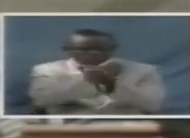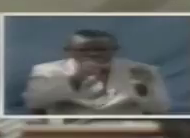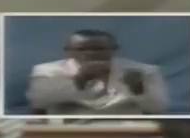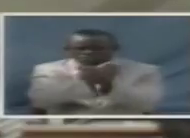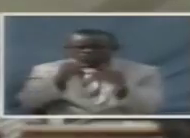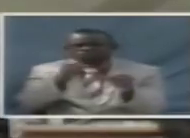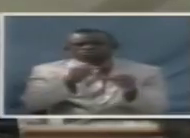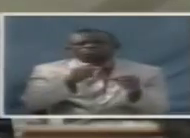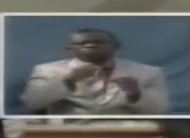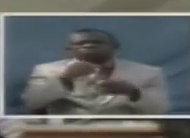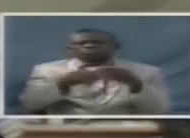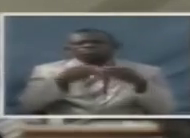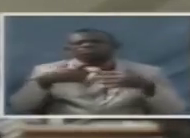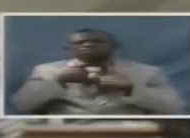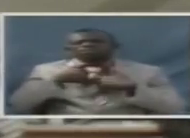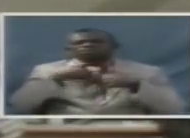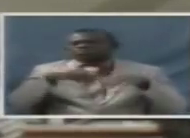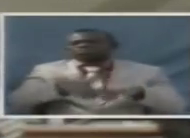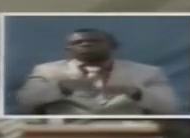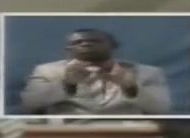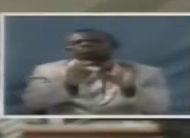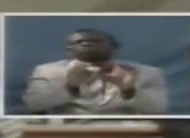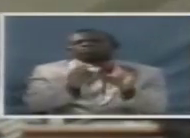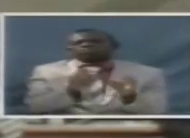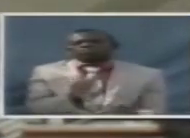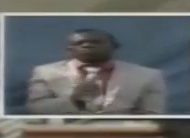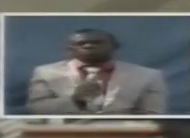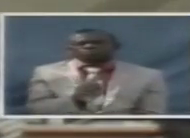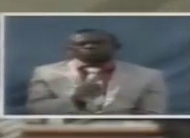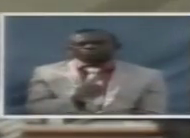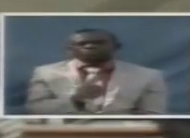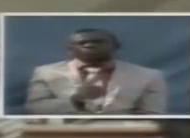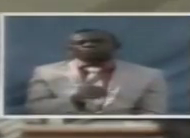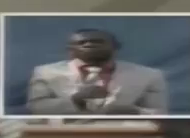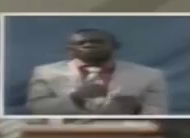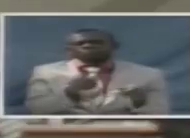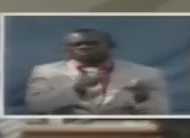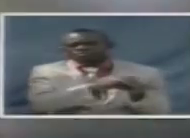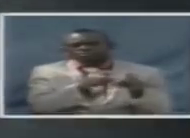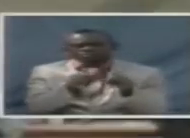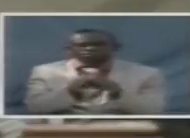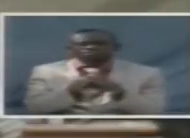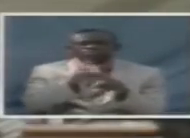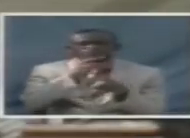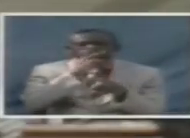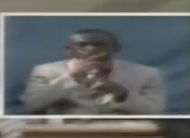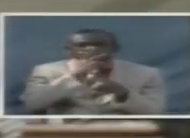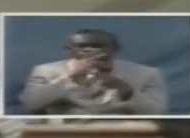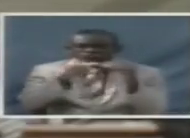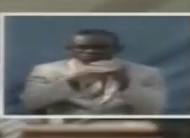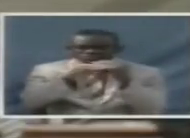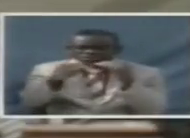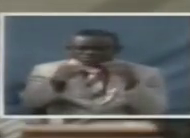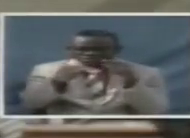programs. Mr. Speaker, on account of improved water levels, electricity generation in the